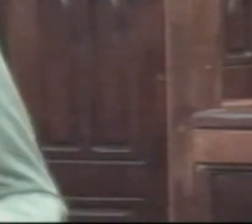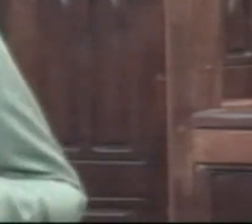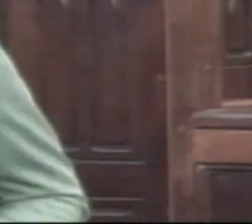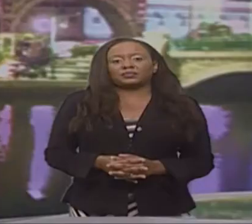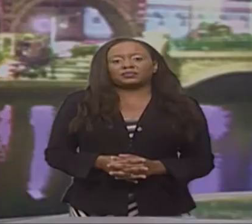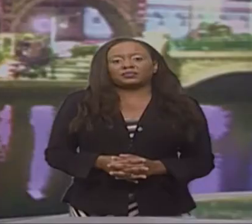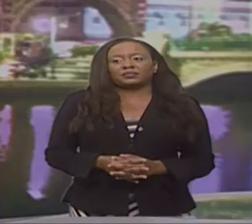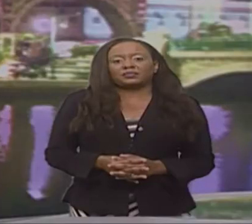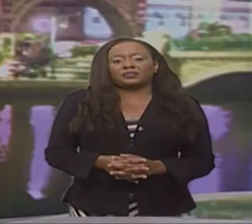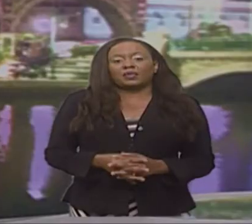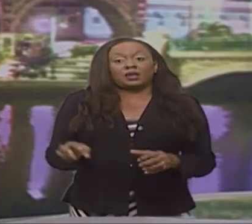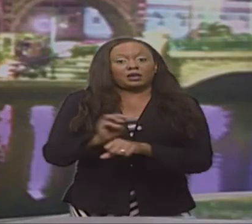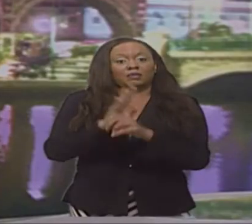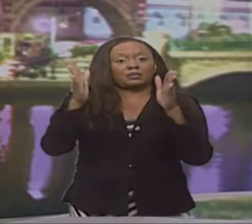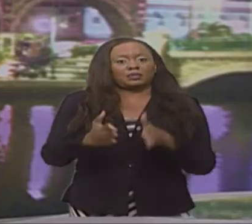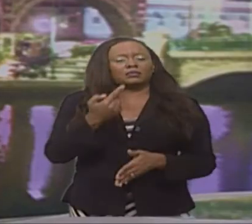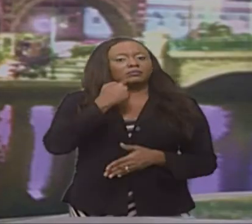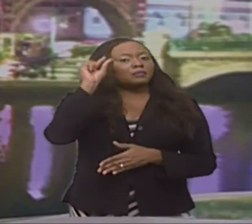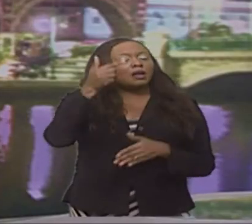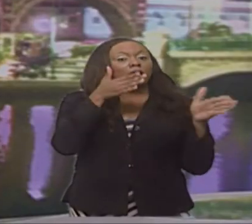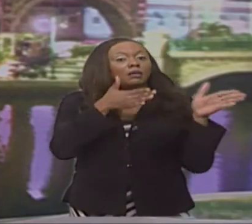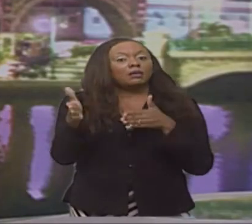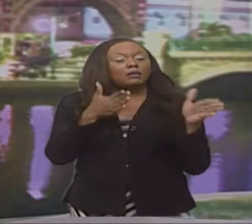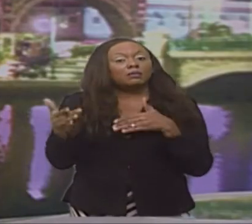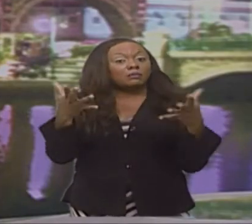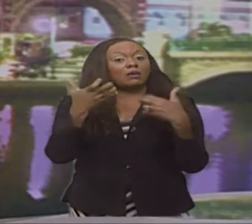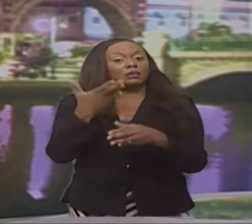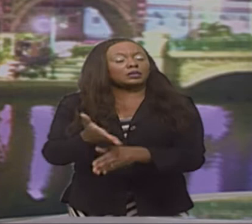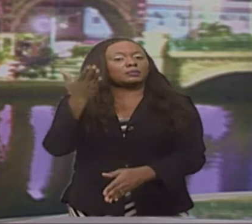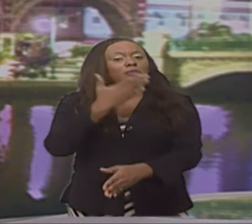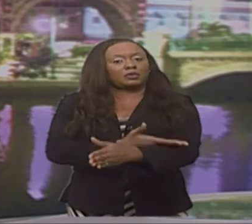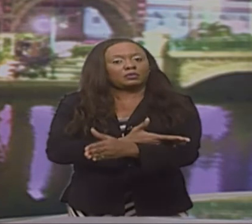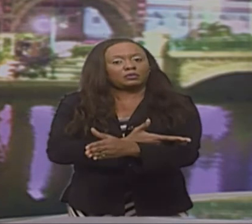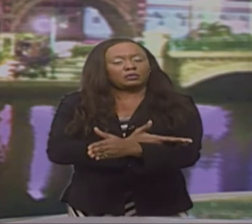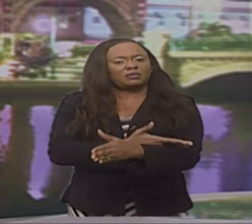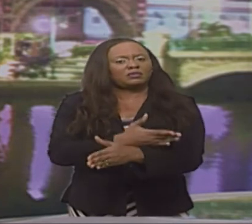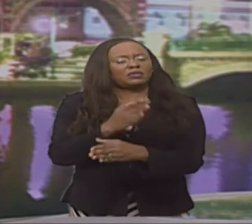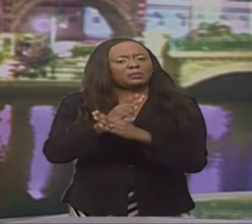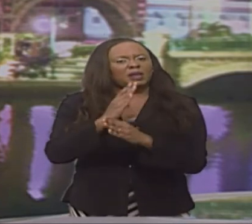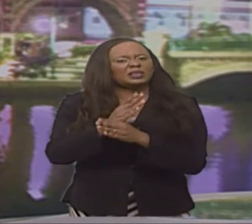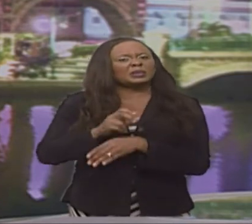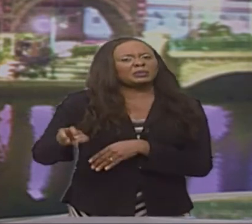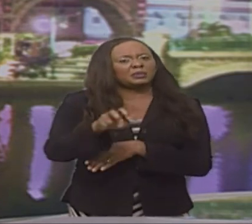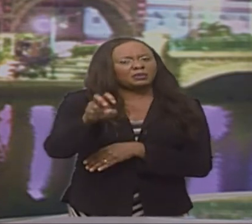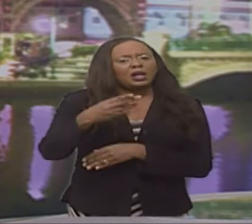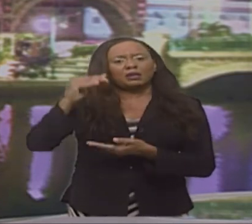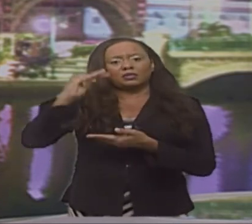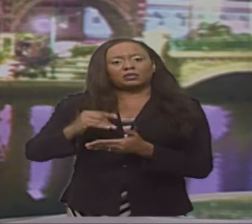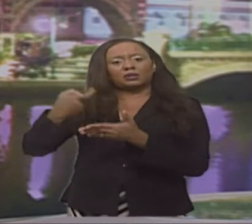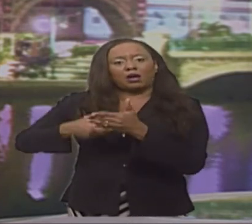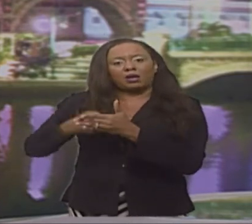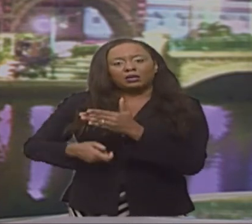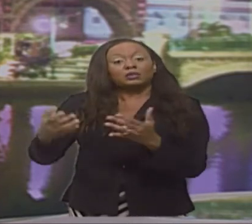repairs. The minister says part of the government's plan to improve efficiency and reduce costs at the Transport Board is to invest